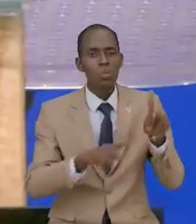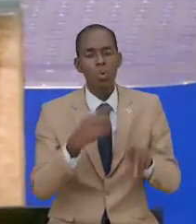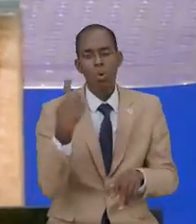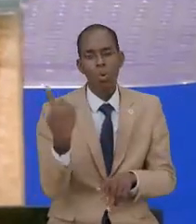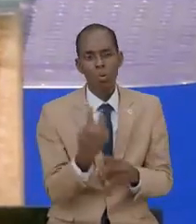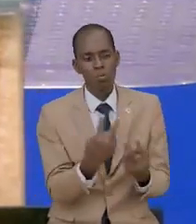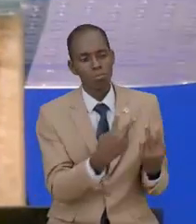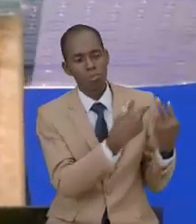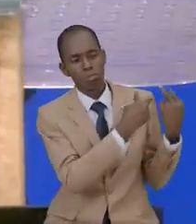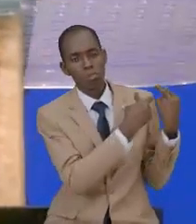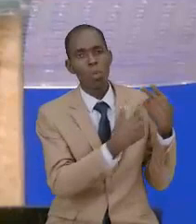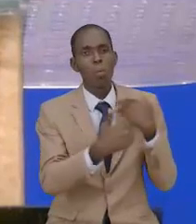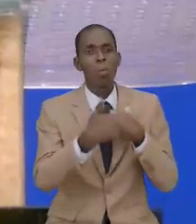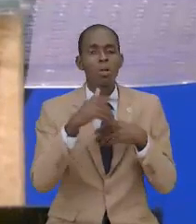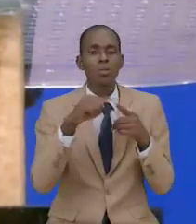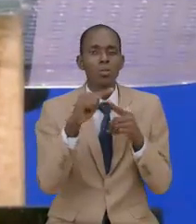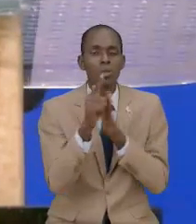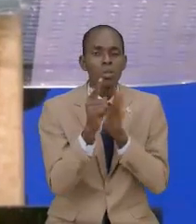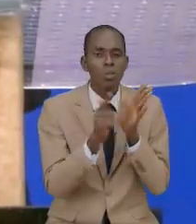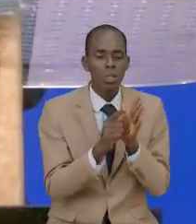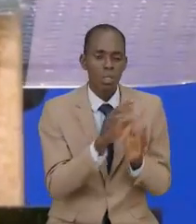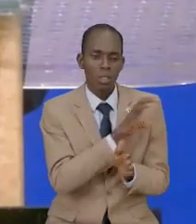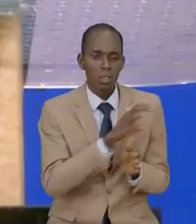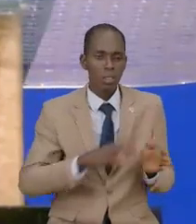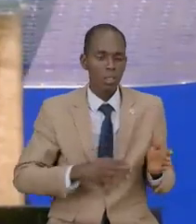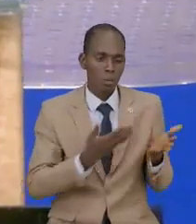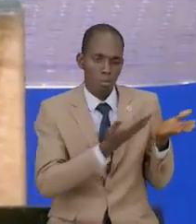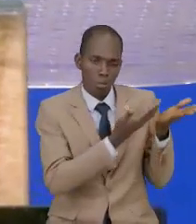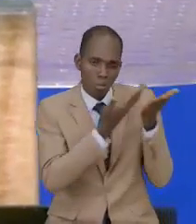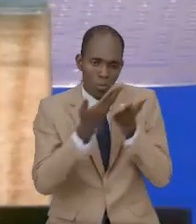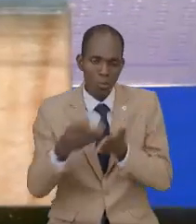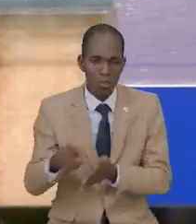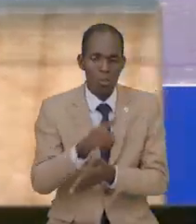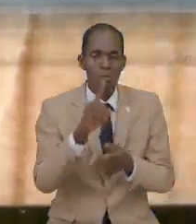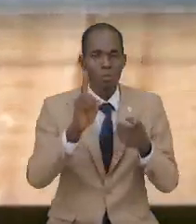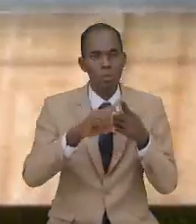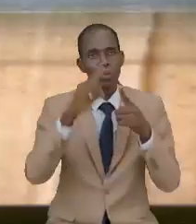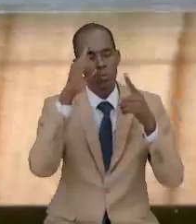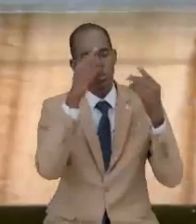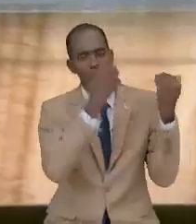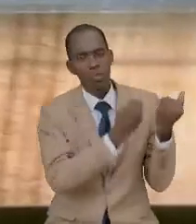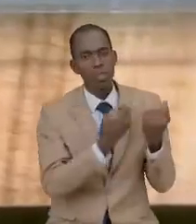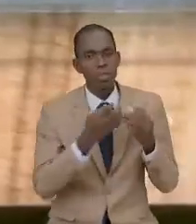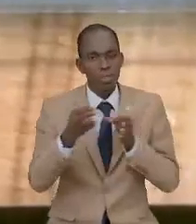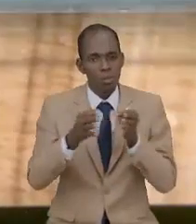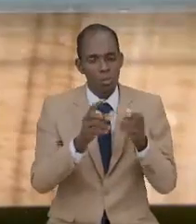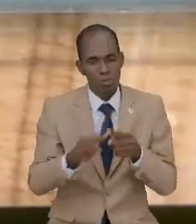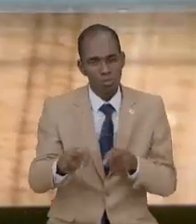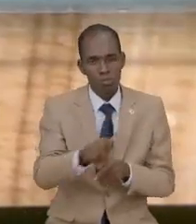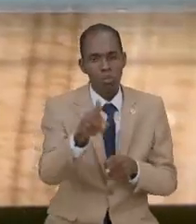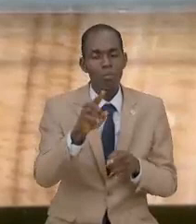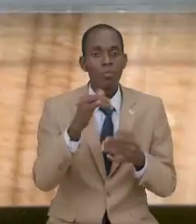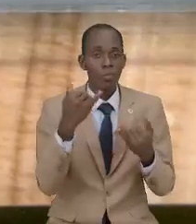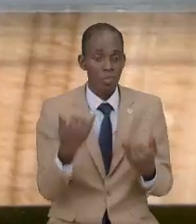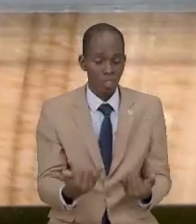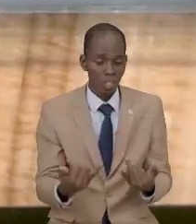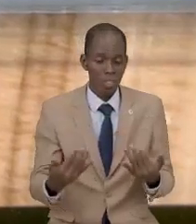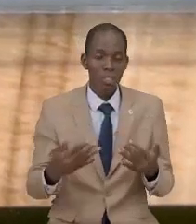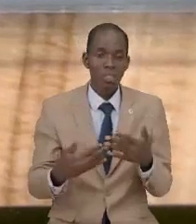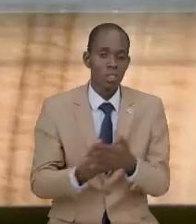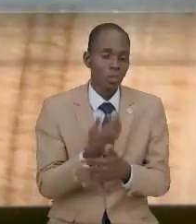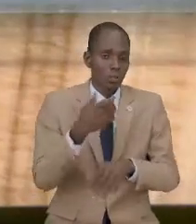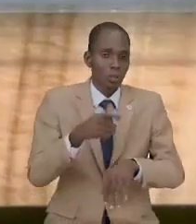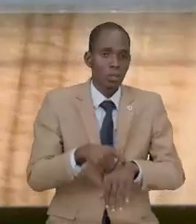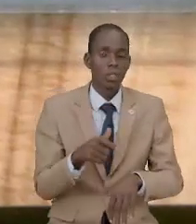and Christ was bringing them to faith. He was telling them that now a new era, a